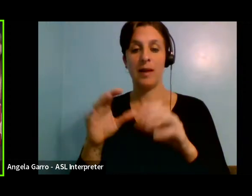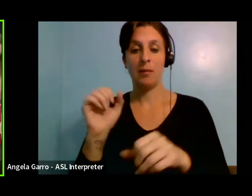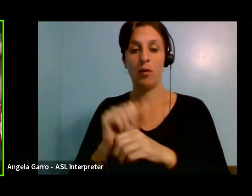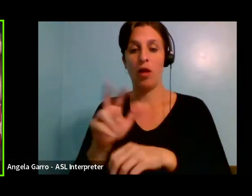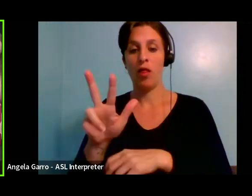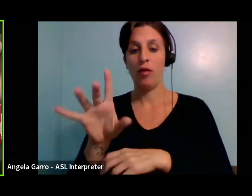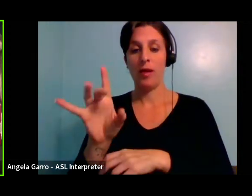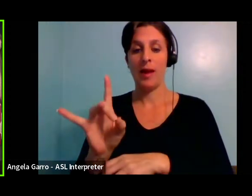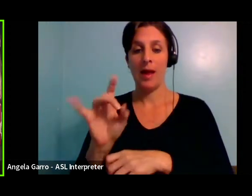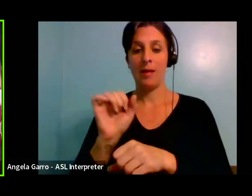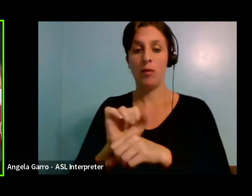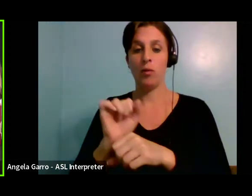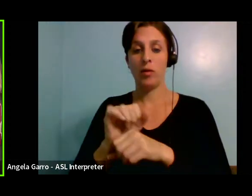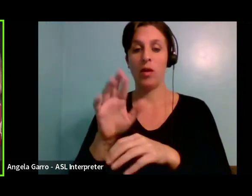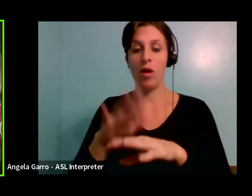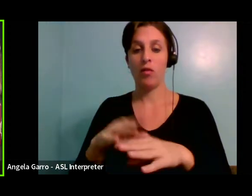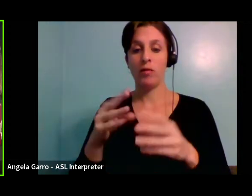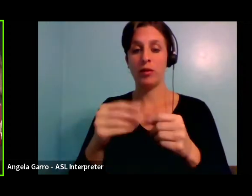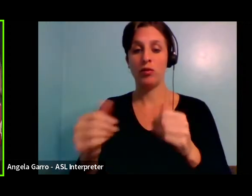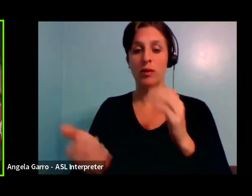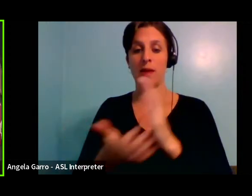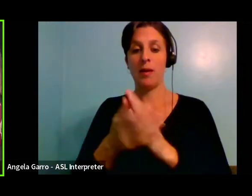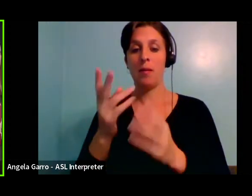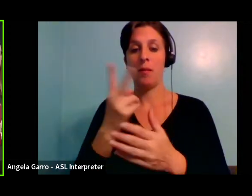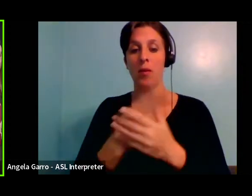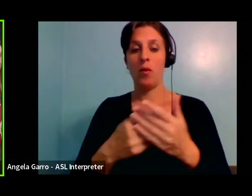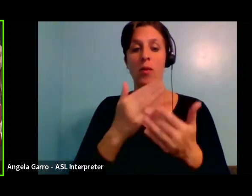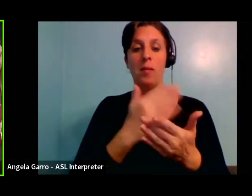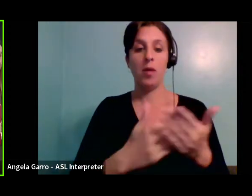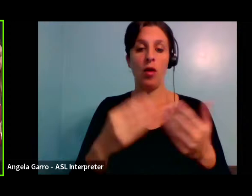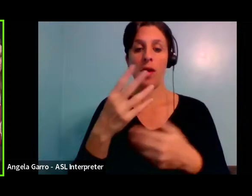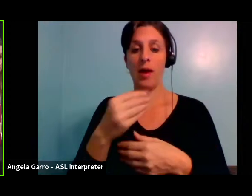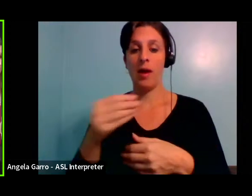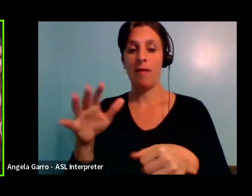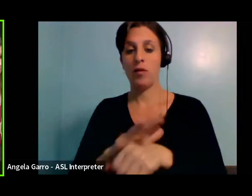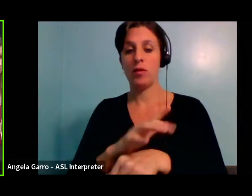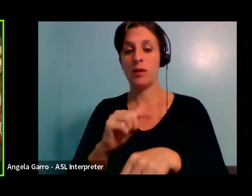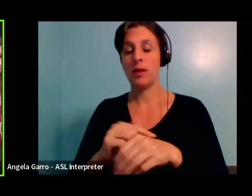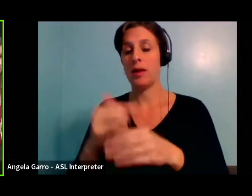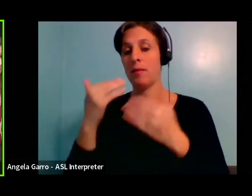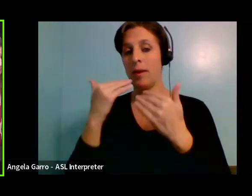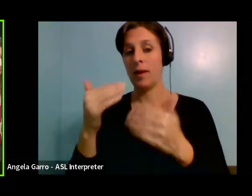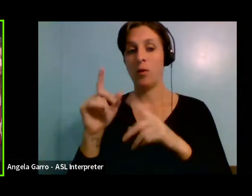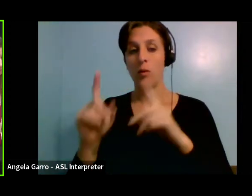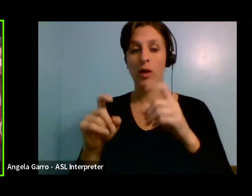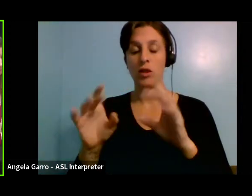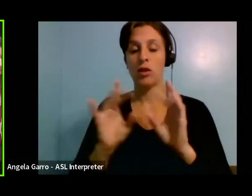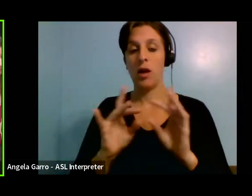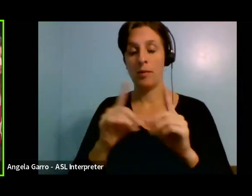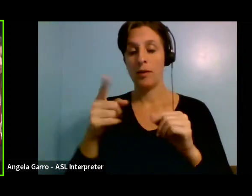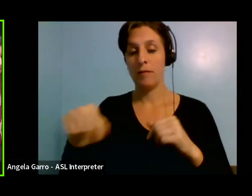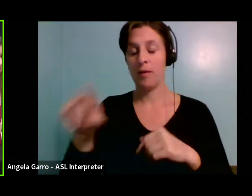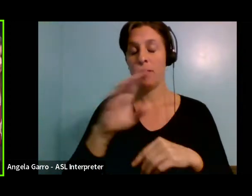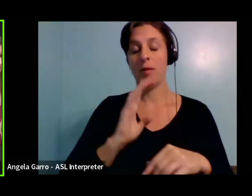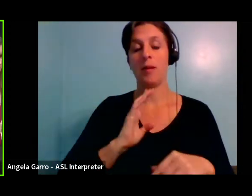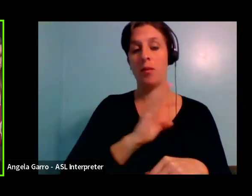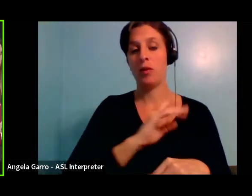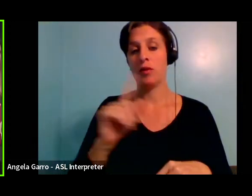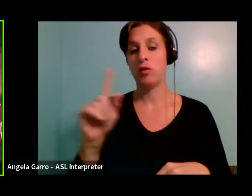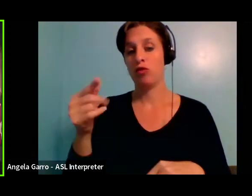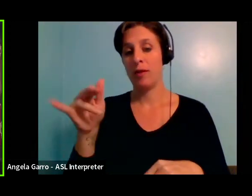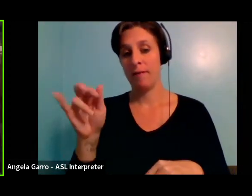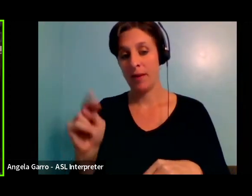the resolution's attachment, both part and full-time. Thank you. Questions or comments from the board? Trustee